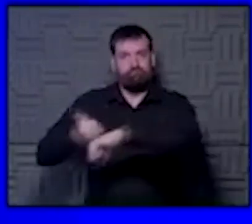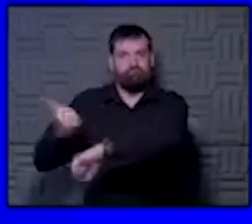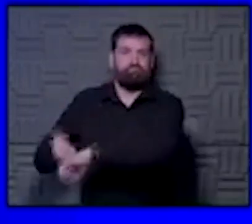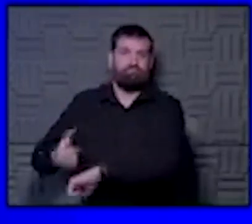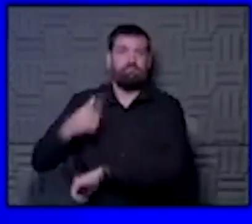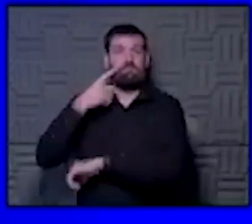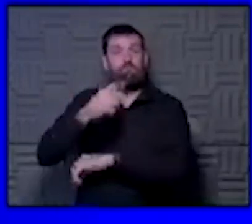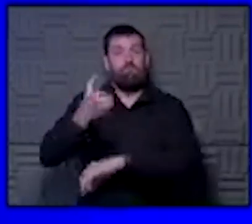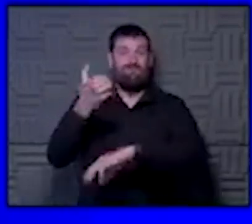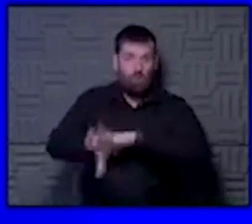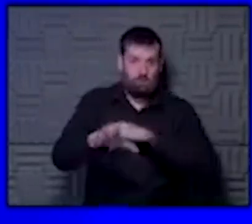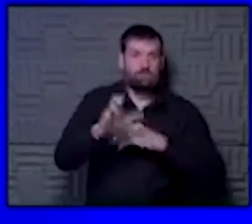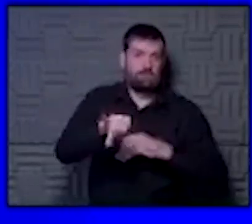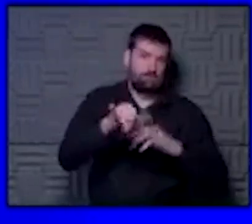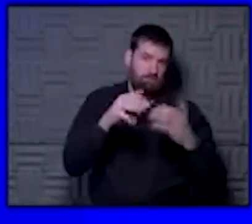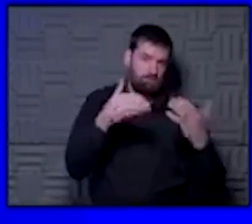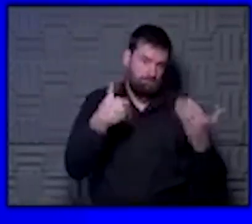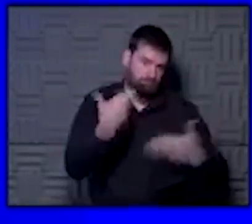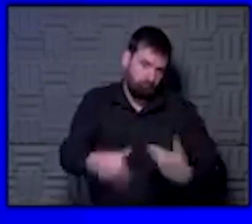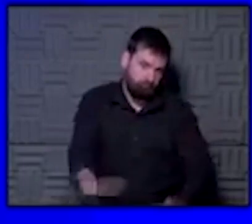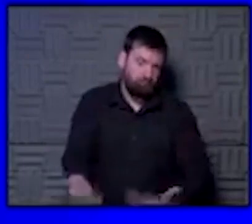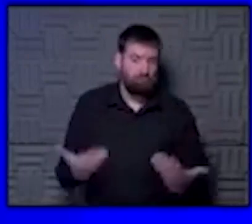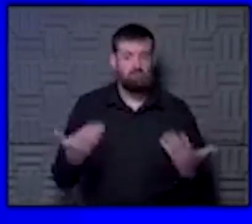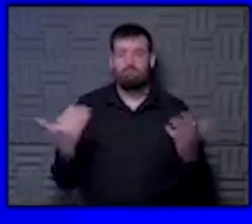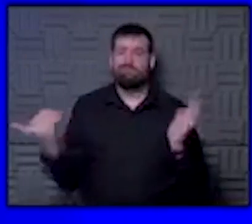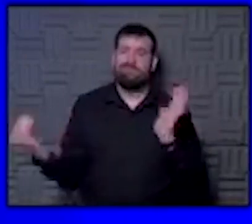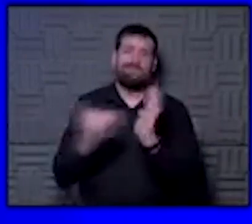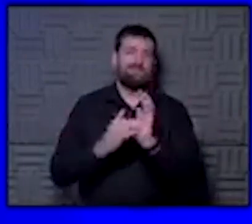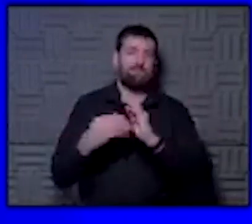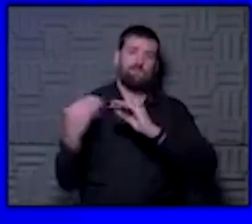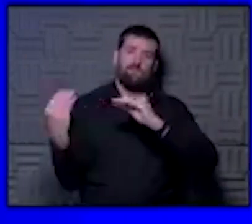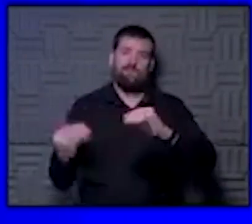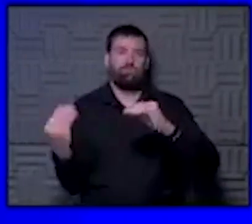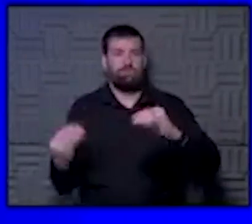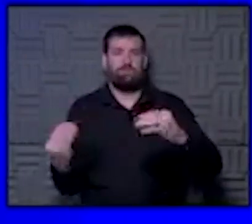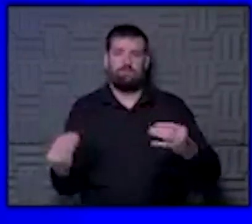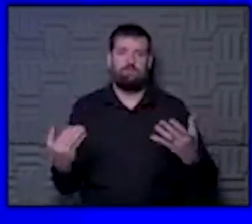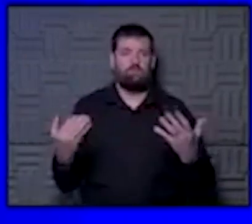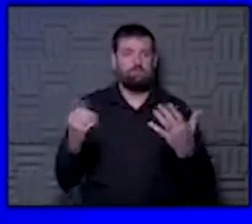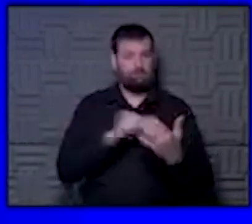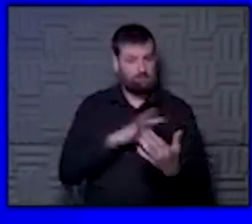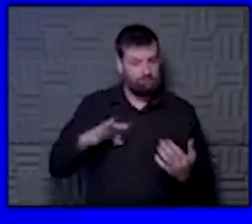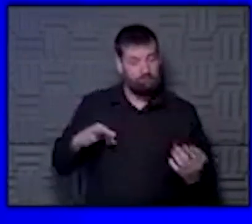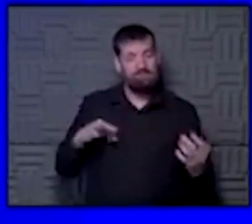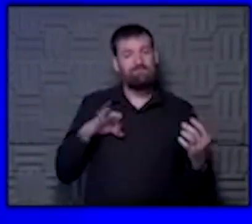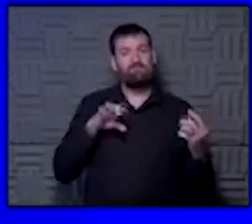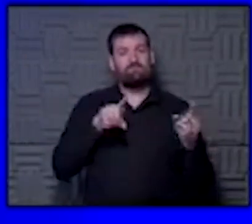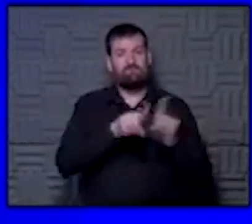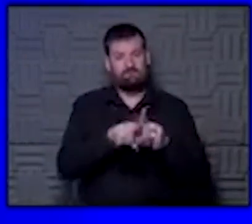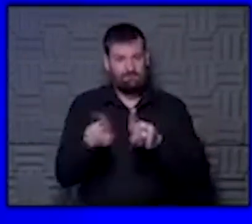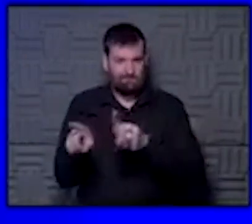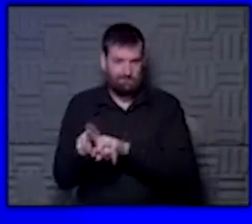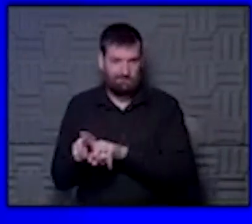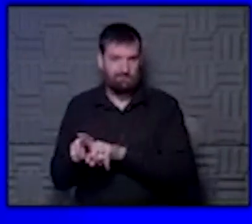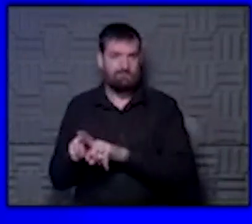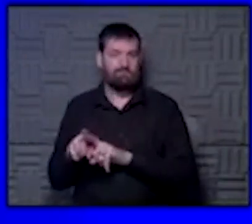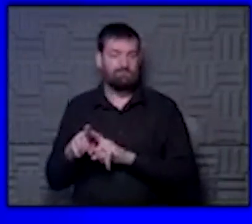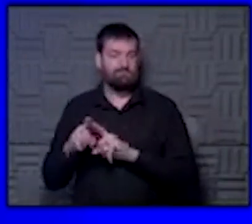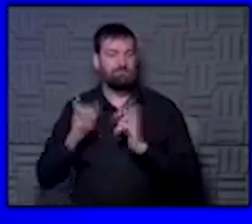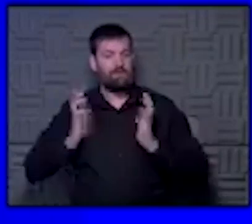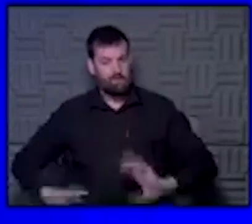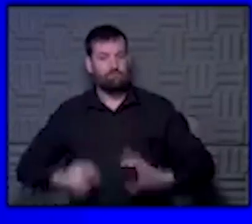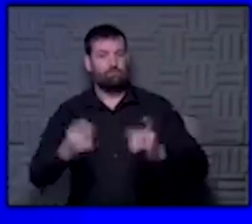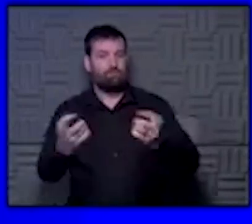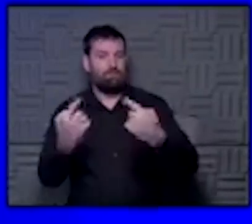those types of things, and continue to re-educate the employees, but also the clients and